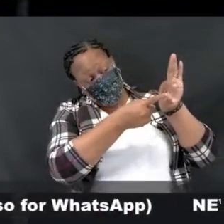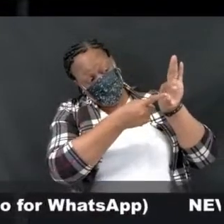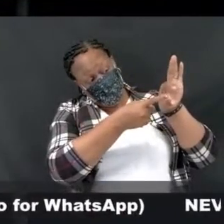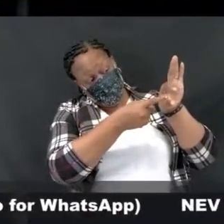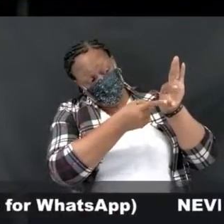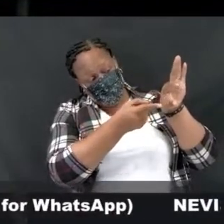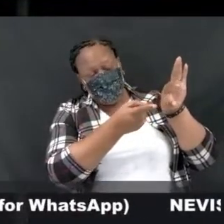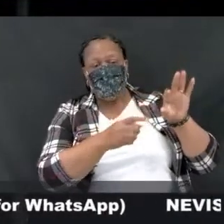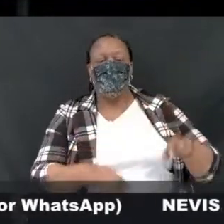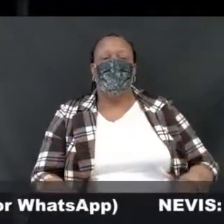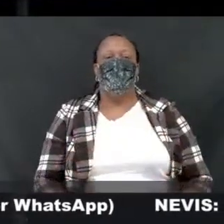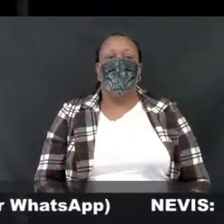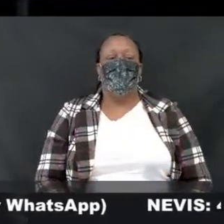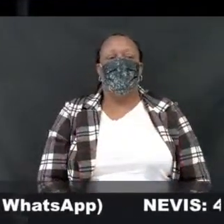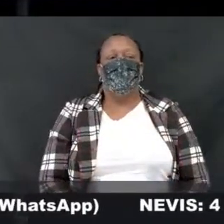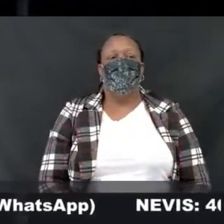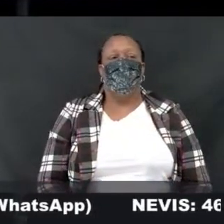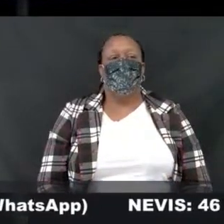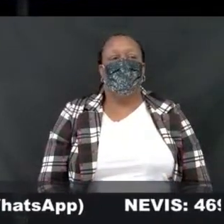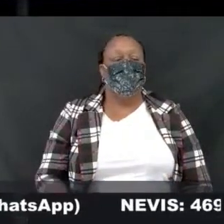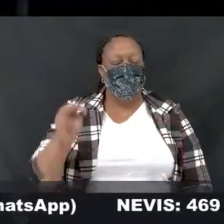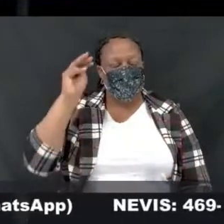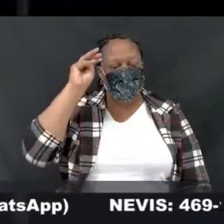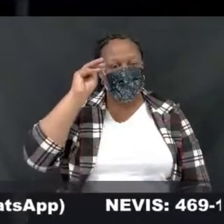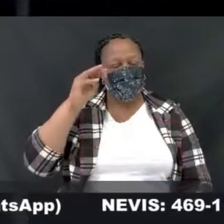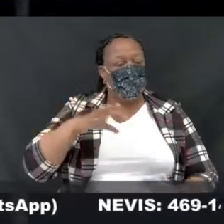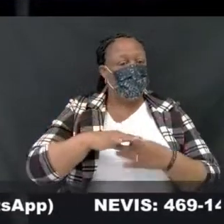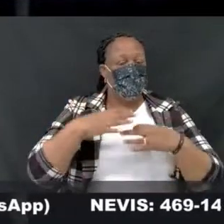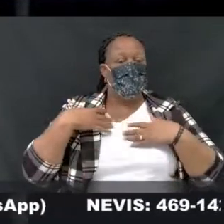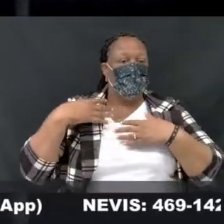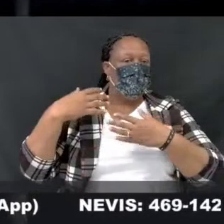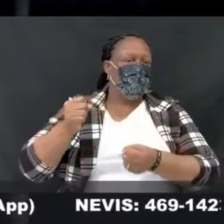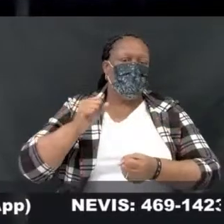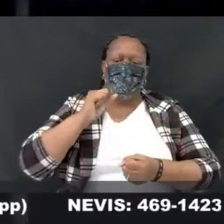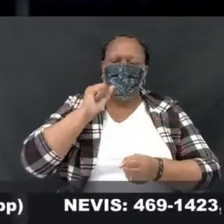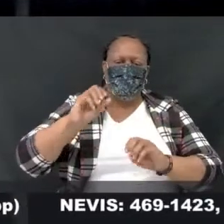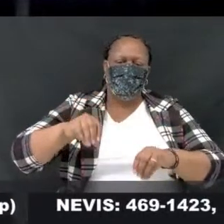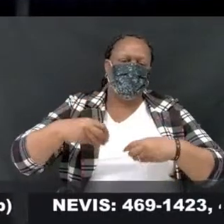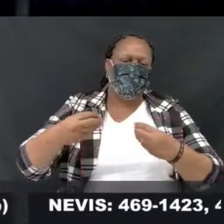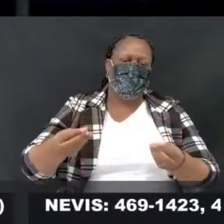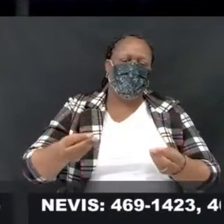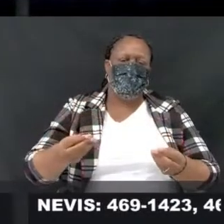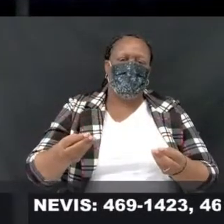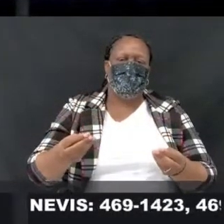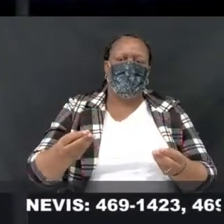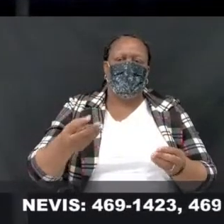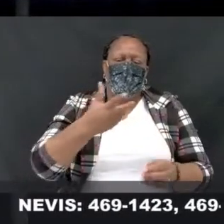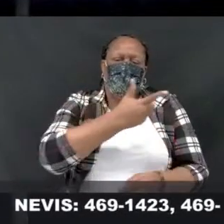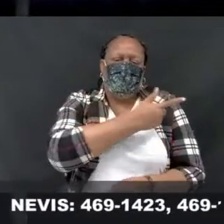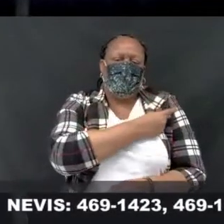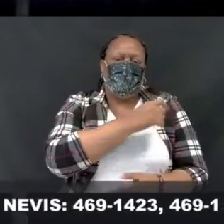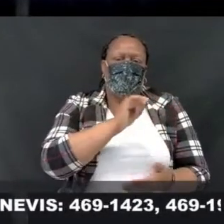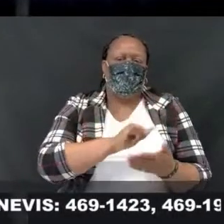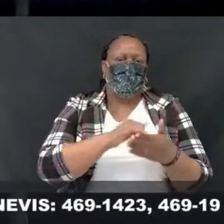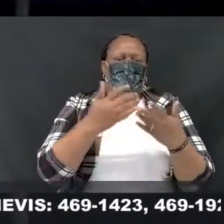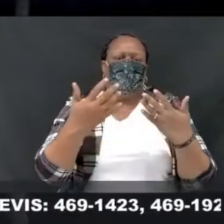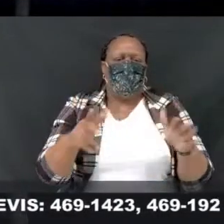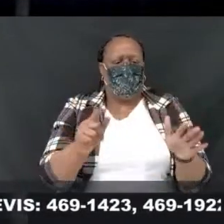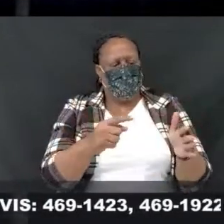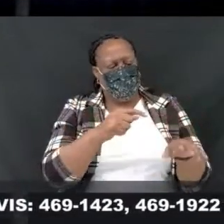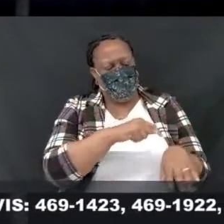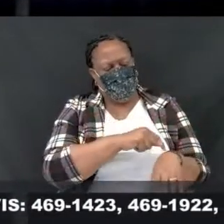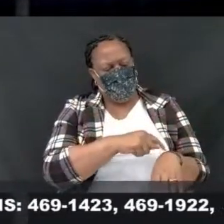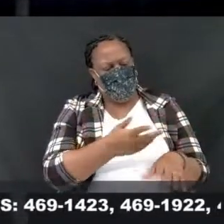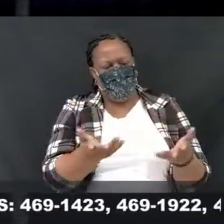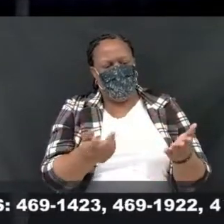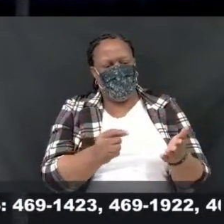the Ministry of Health is not in any way going to be administering vaccines that are expired, and we have more